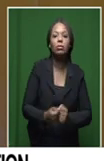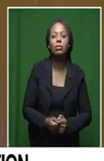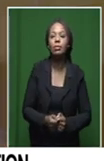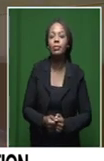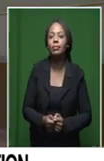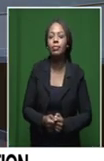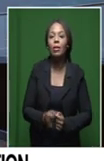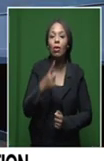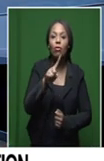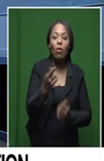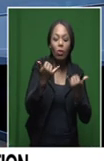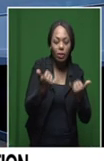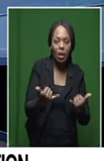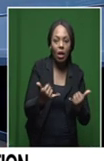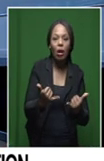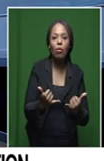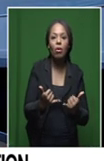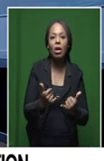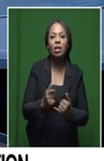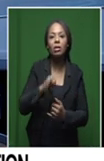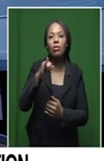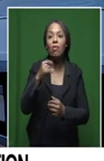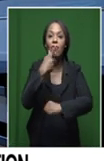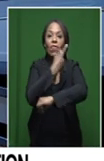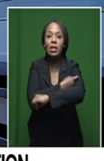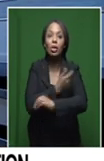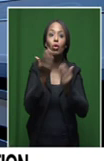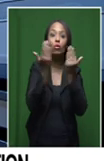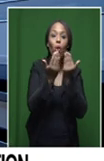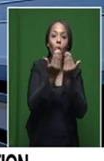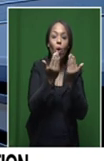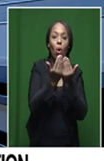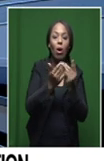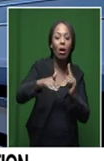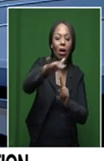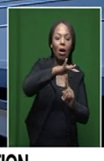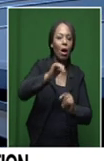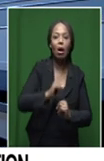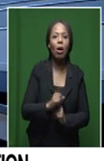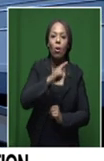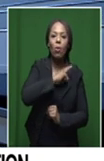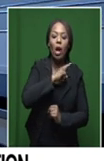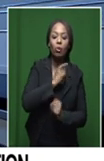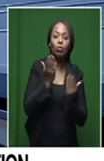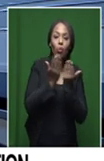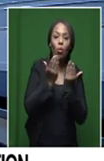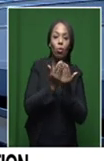For now, we are not vaccinating in schools, partly because we know that our schools are